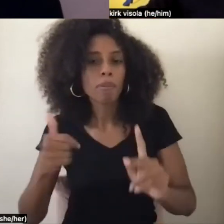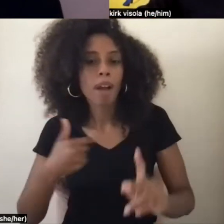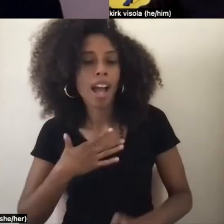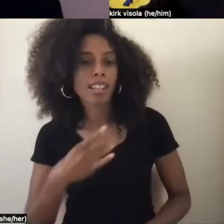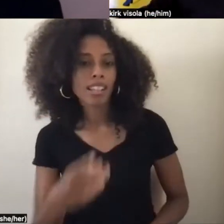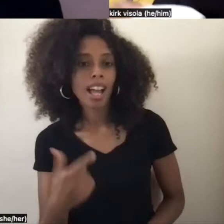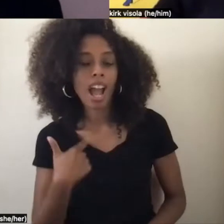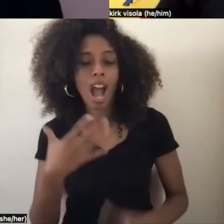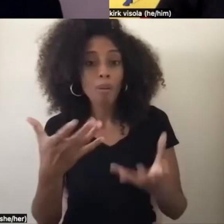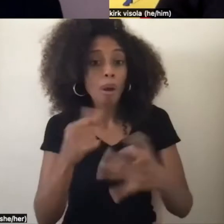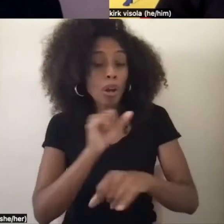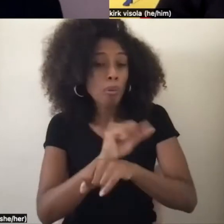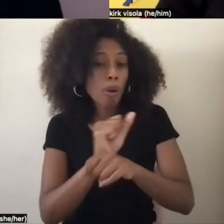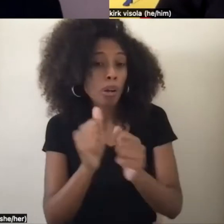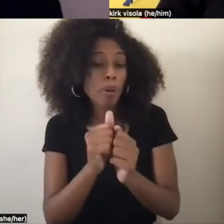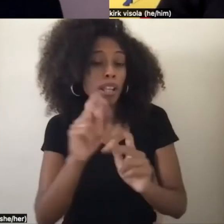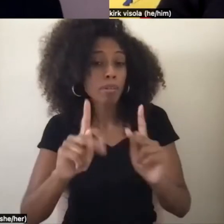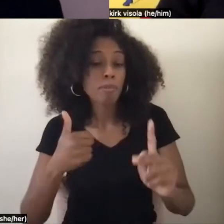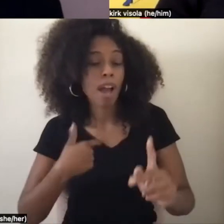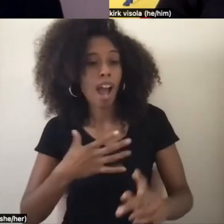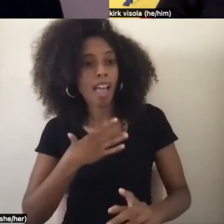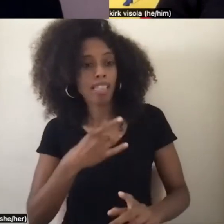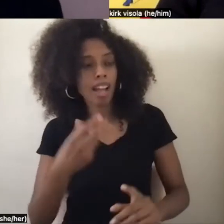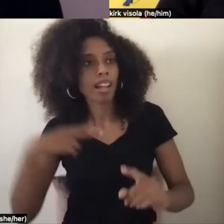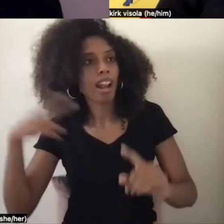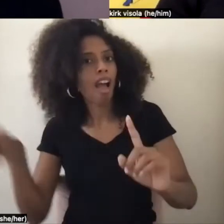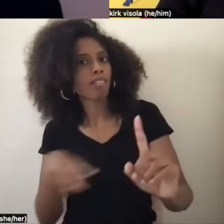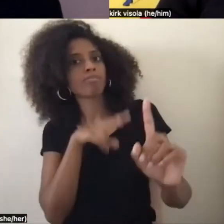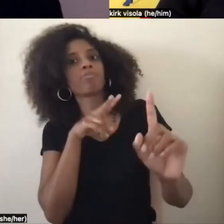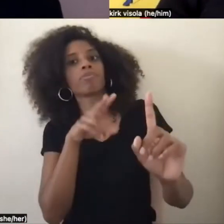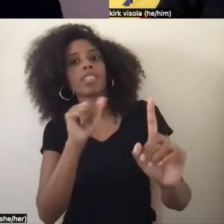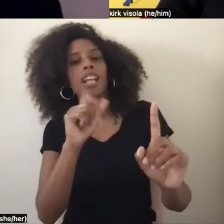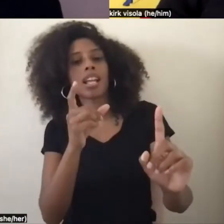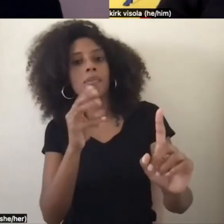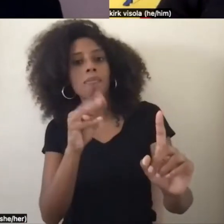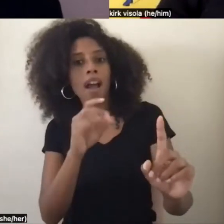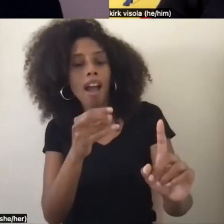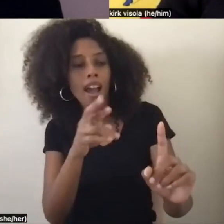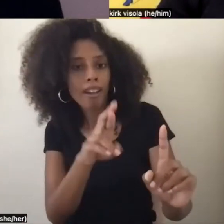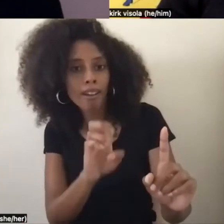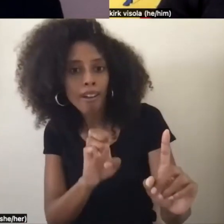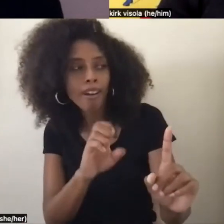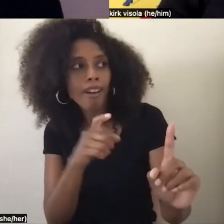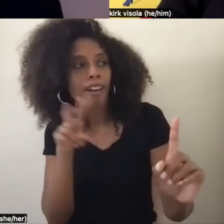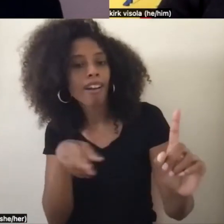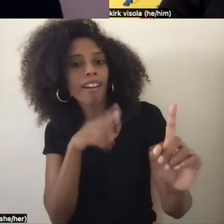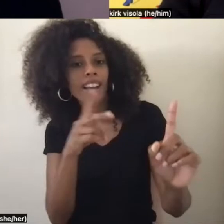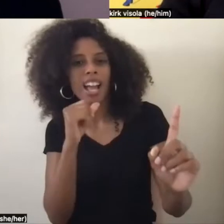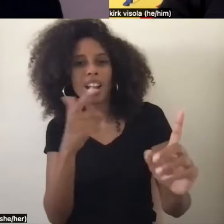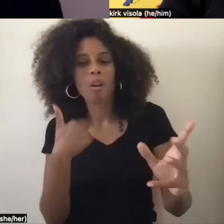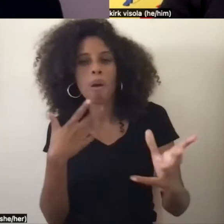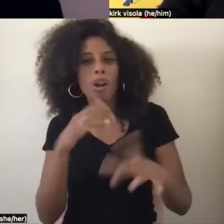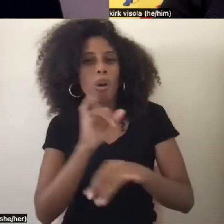work with people I like and people I admire. And I don't want to work for jerks anymore.